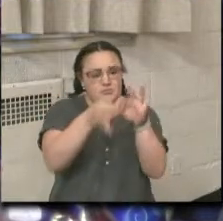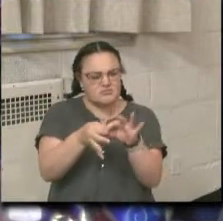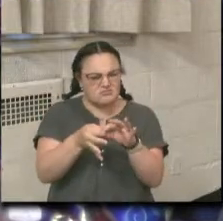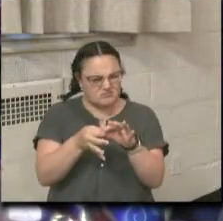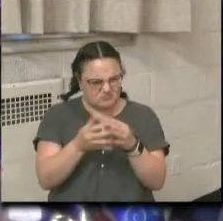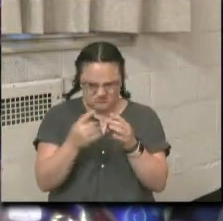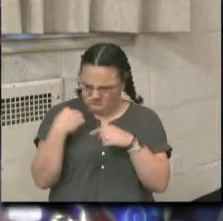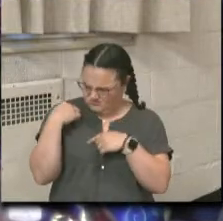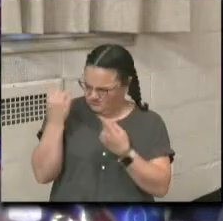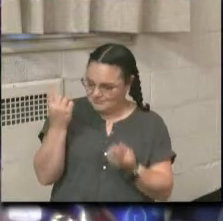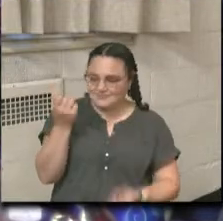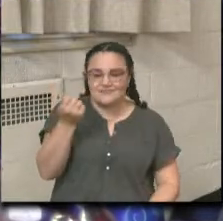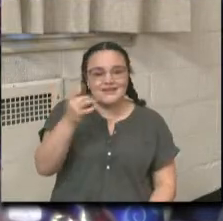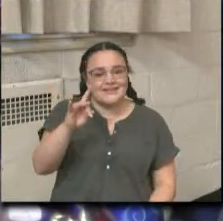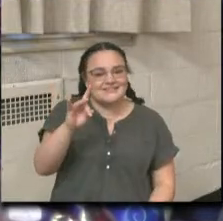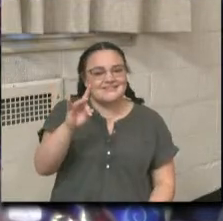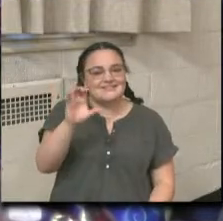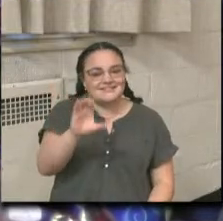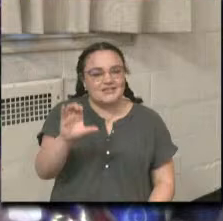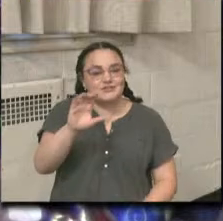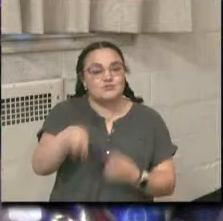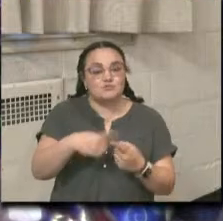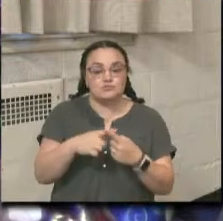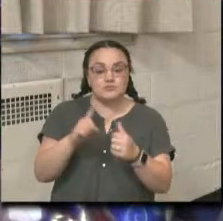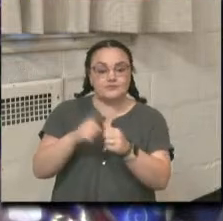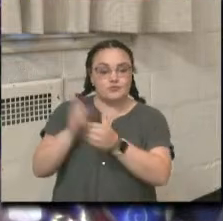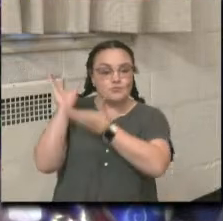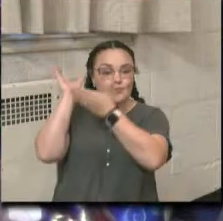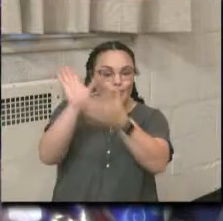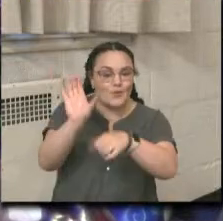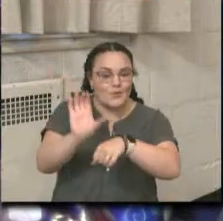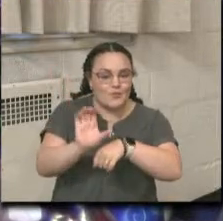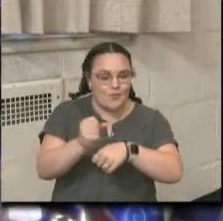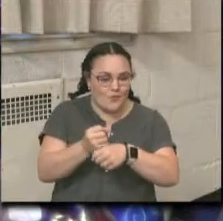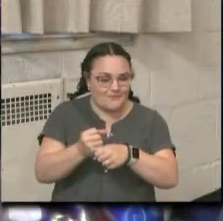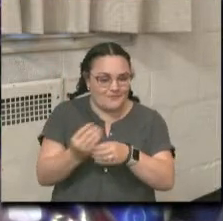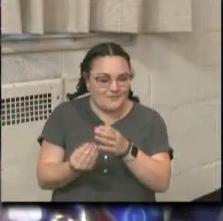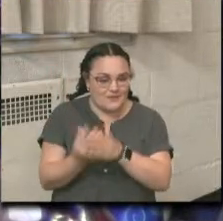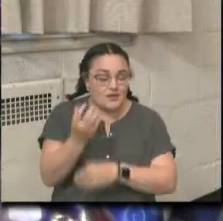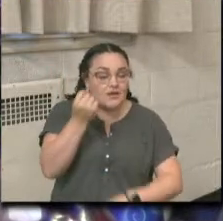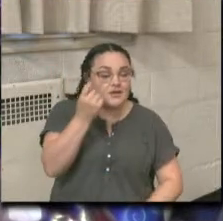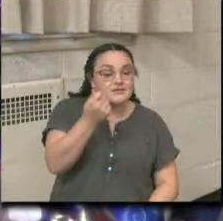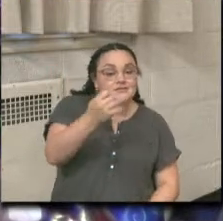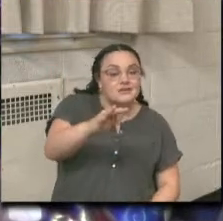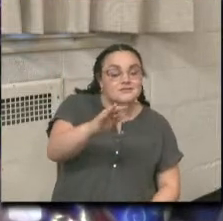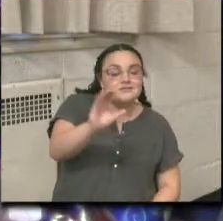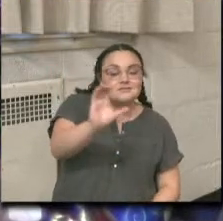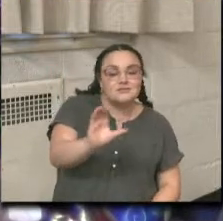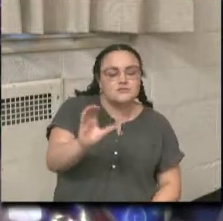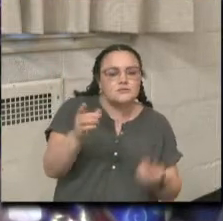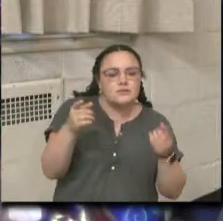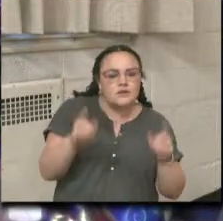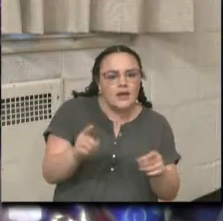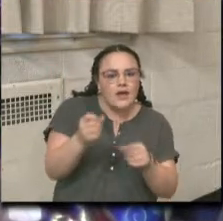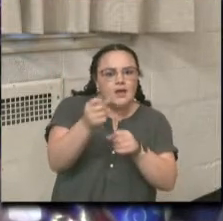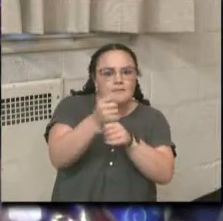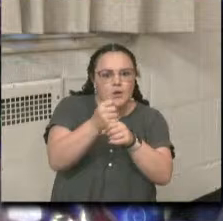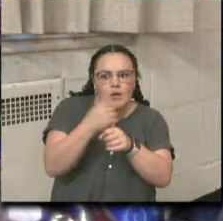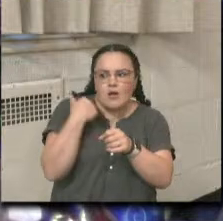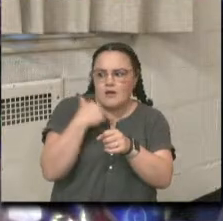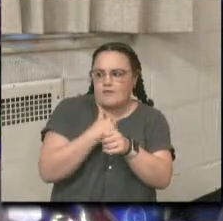century when coffee plants were first introduced to the country. By the 19th century, coffee had become a major